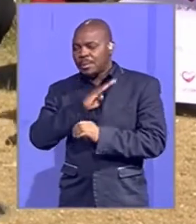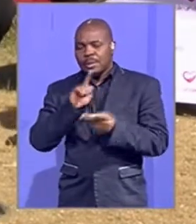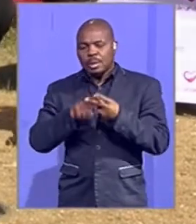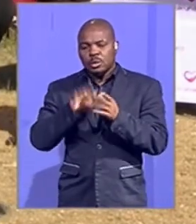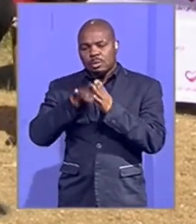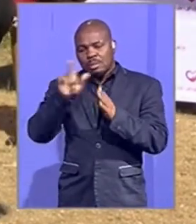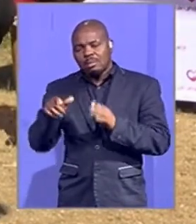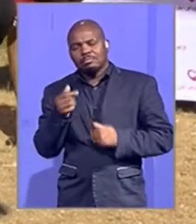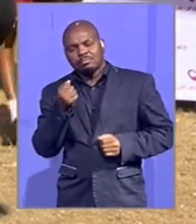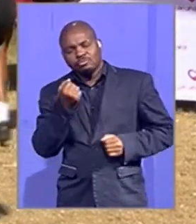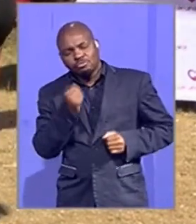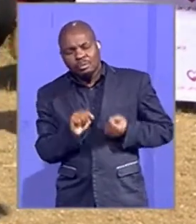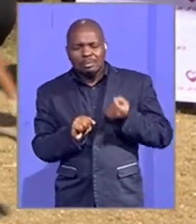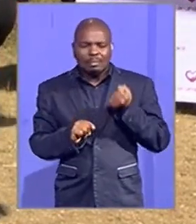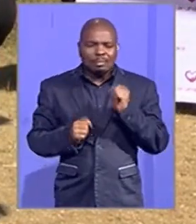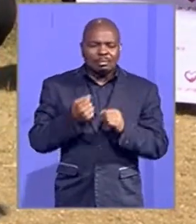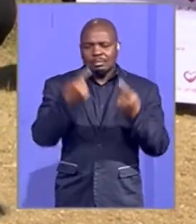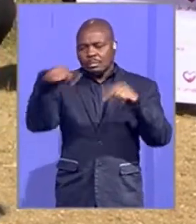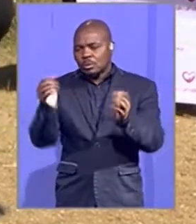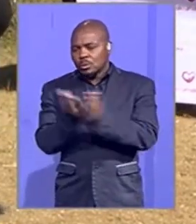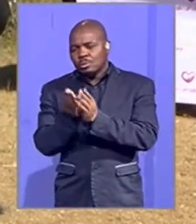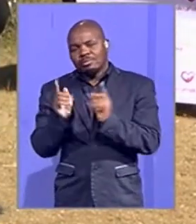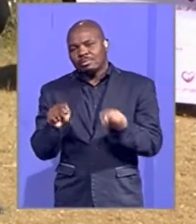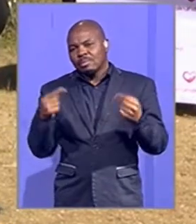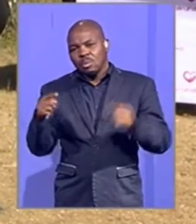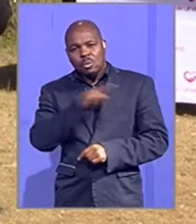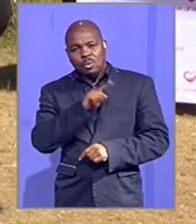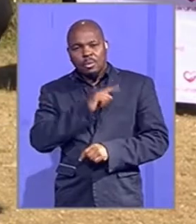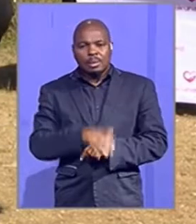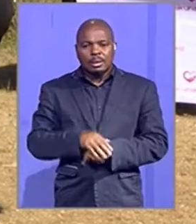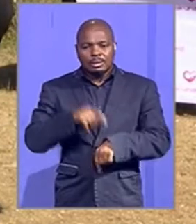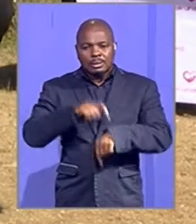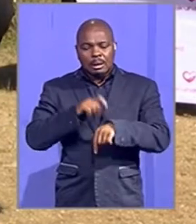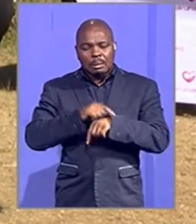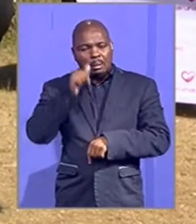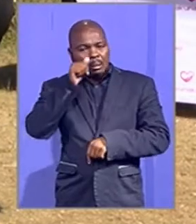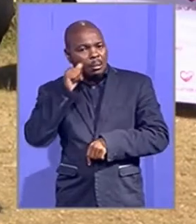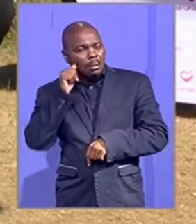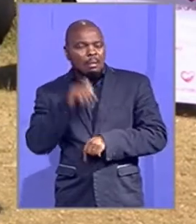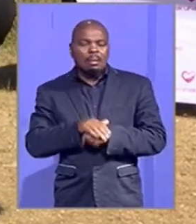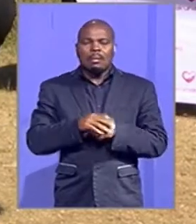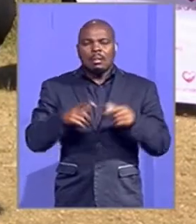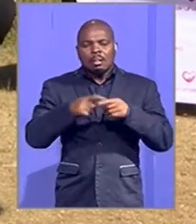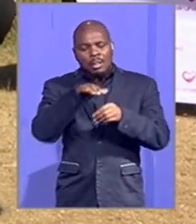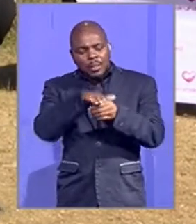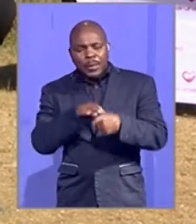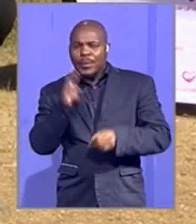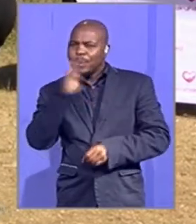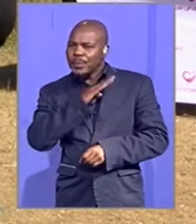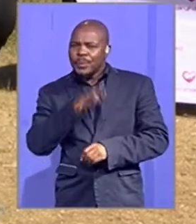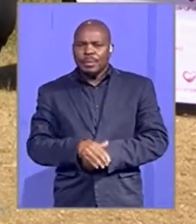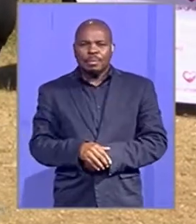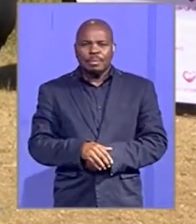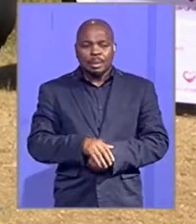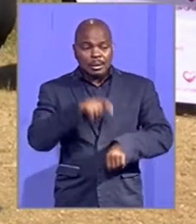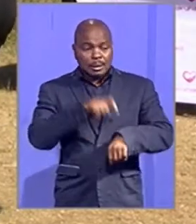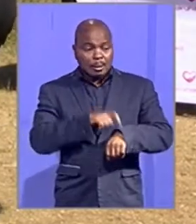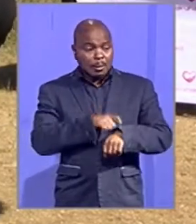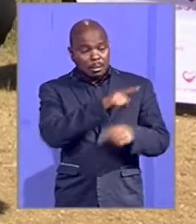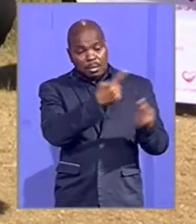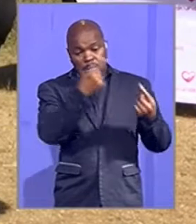were struggling, not coming to school because they were not having sanitary towels. Most of them, when they come to